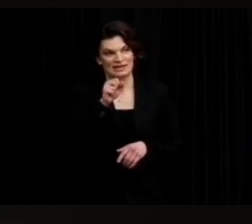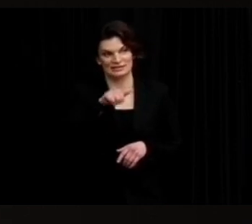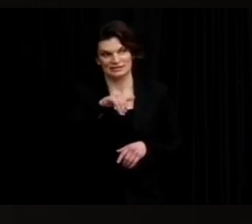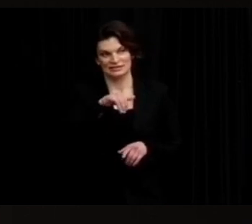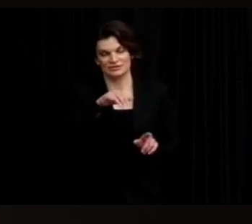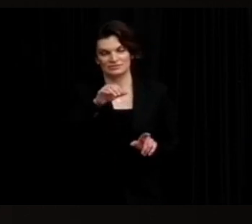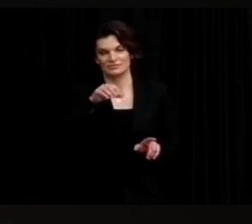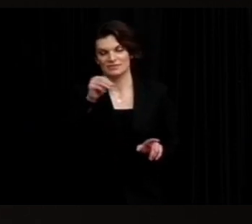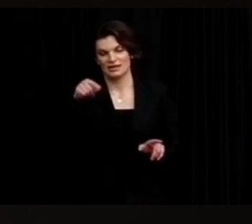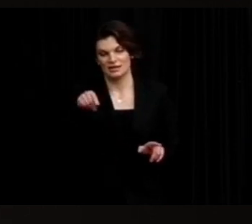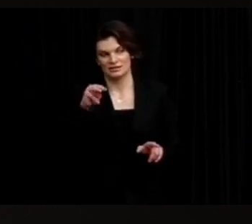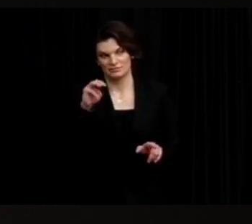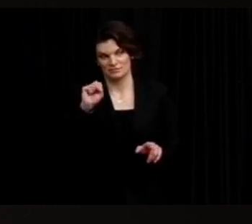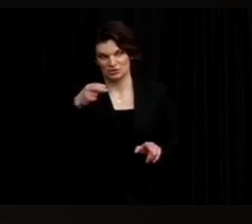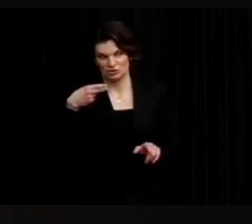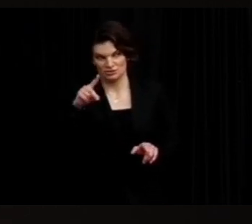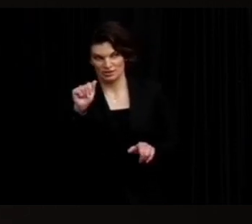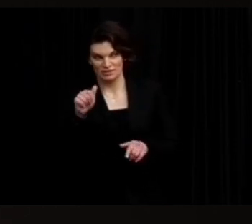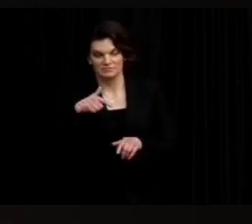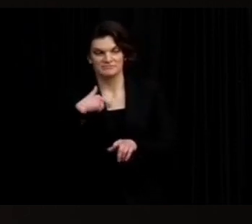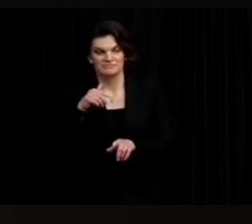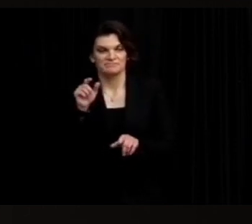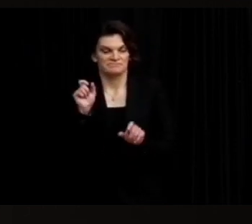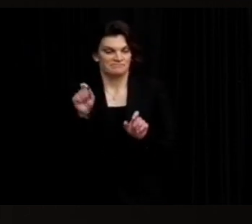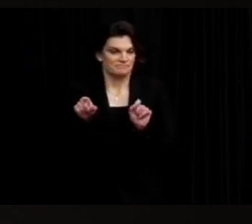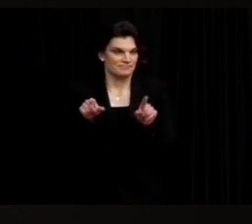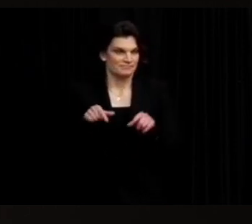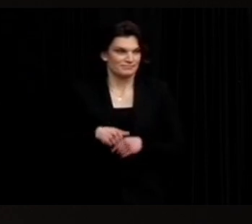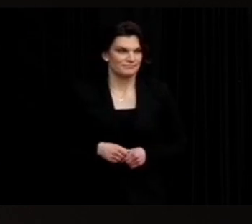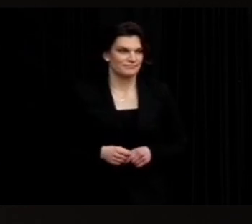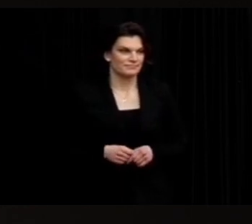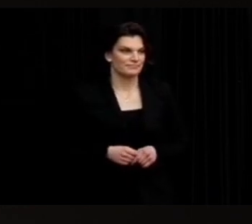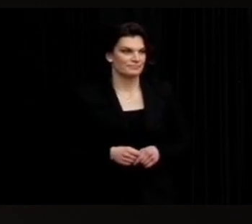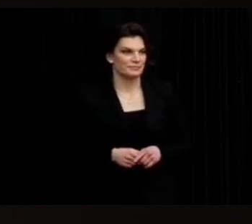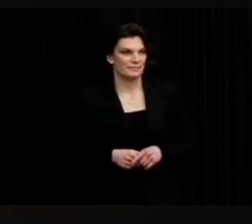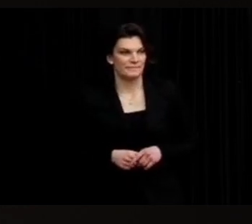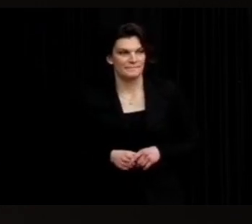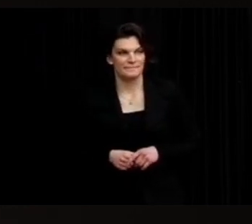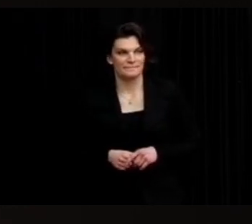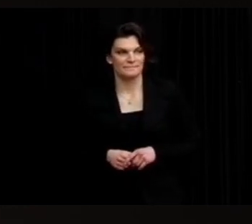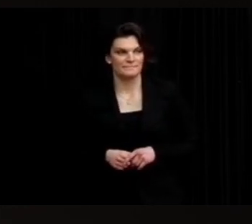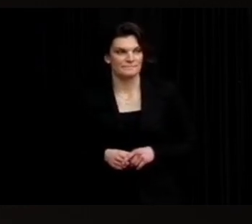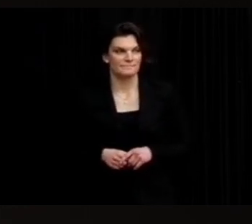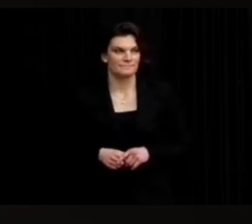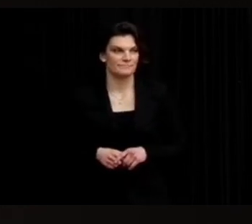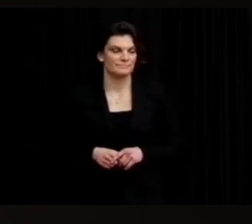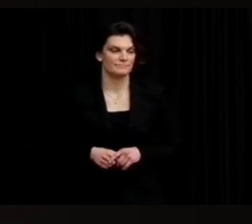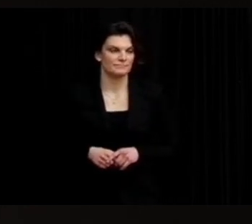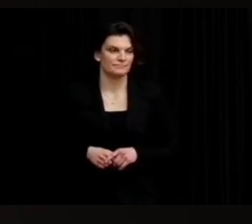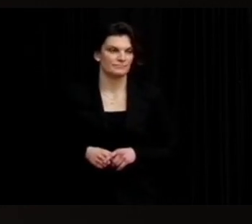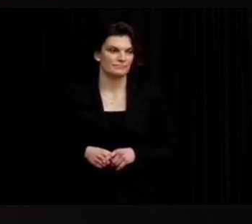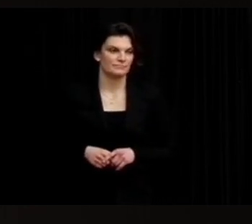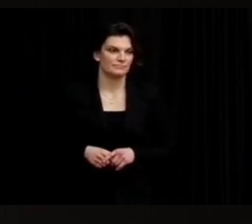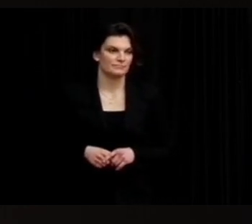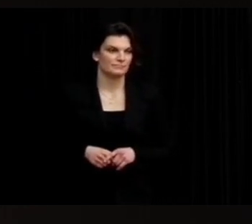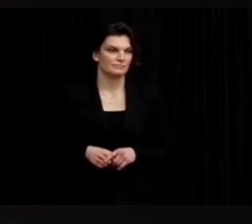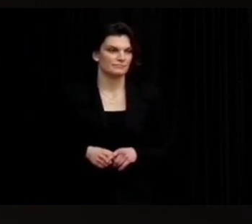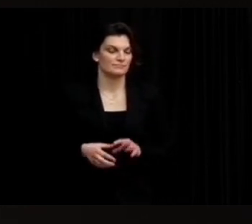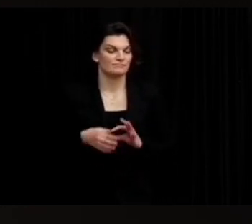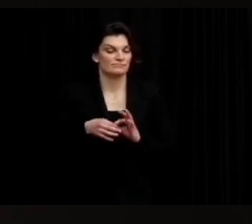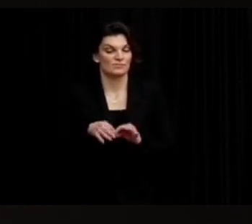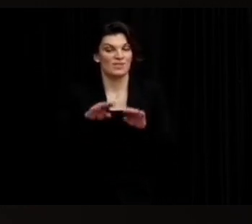Mishta. How do we increase access for to disabled people for housing